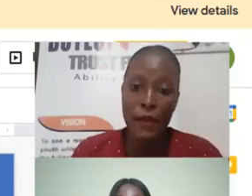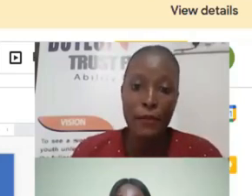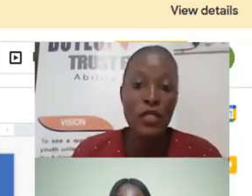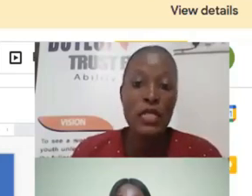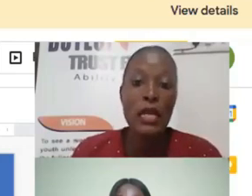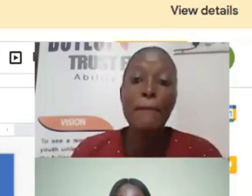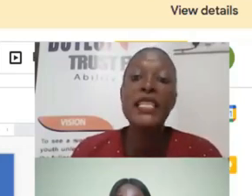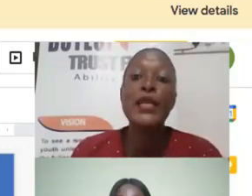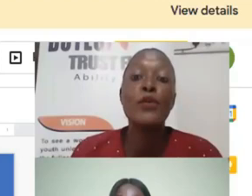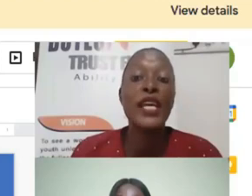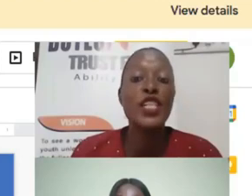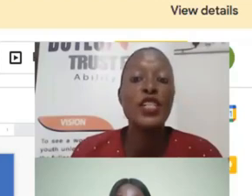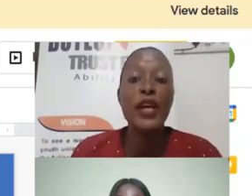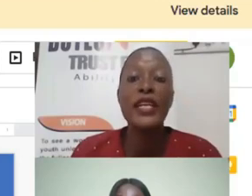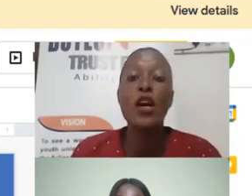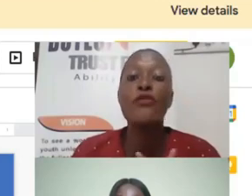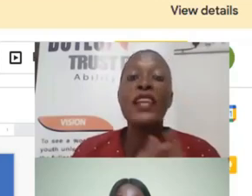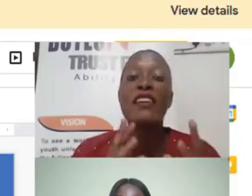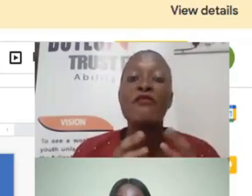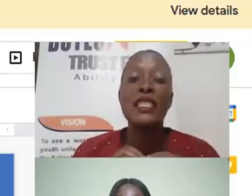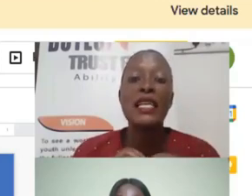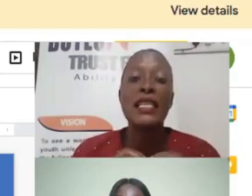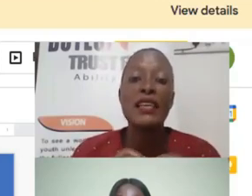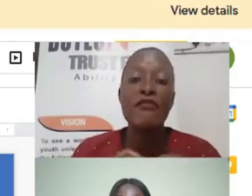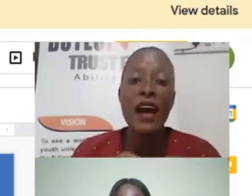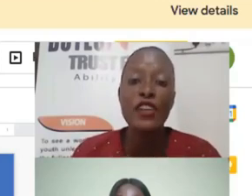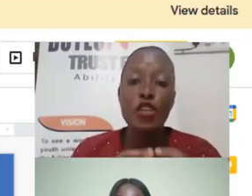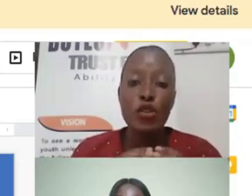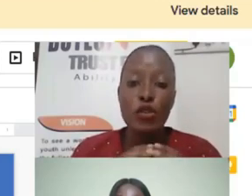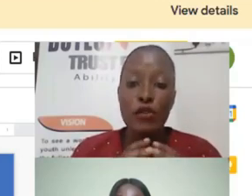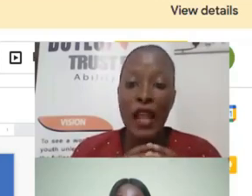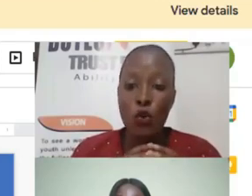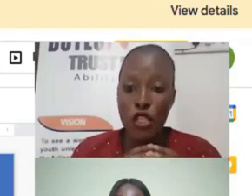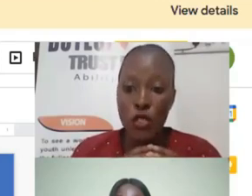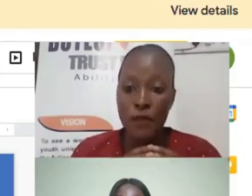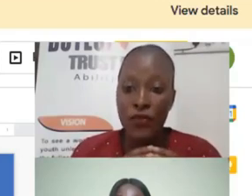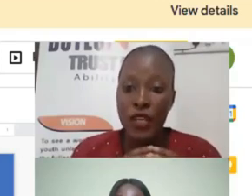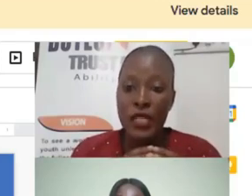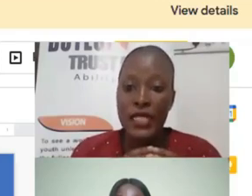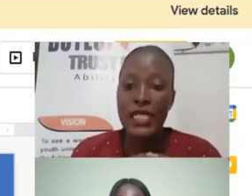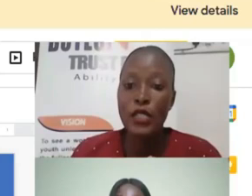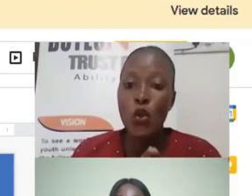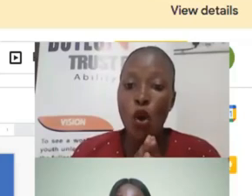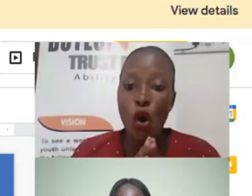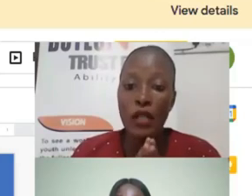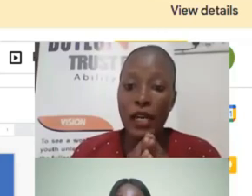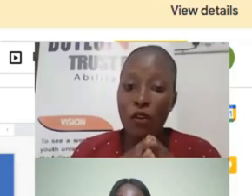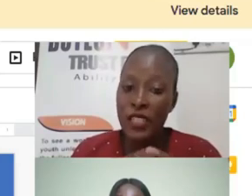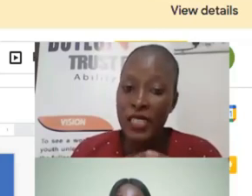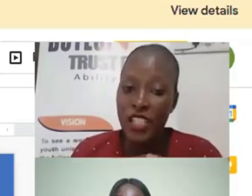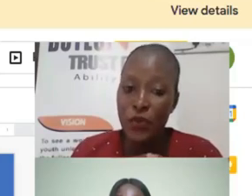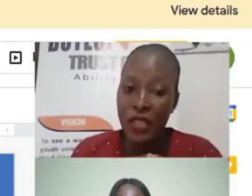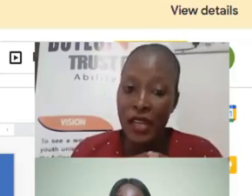we say basic communication training often emphasizes the functional use of language, such as to hold